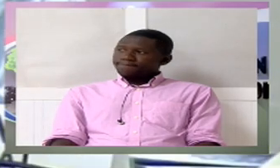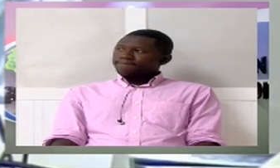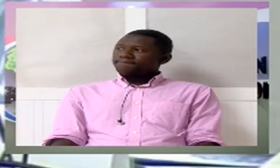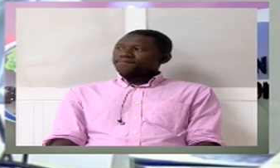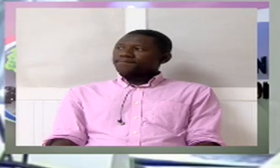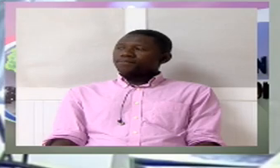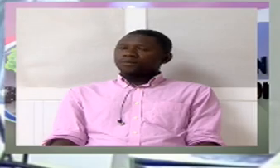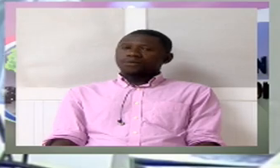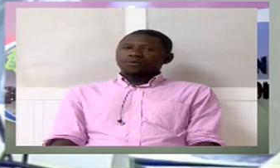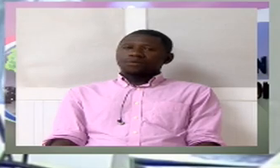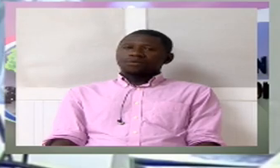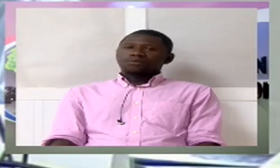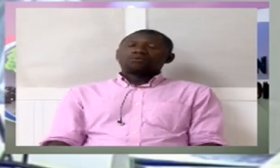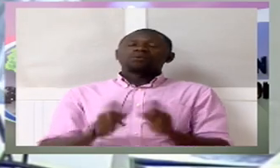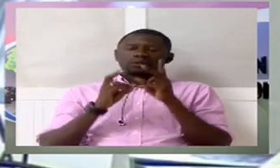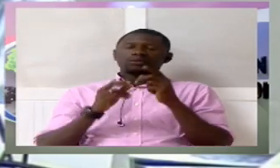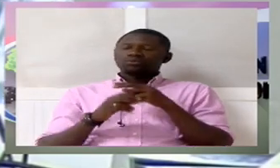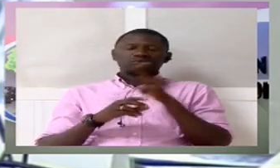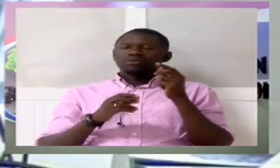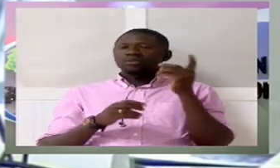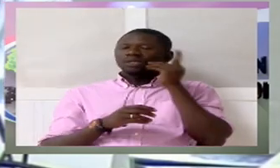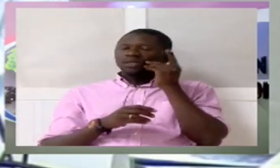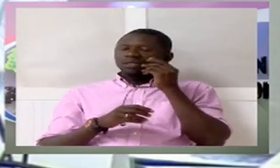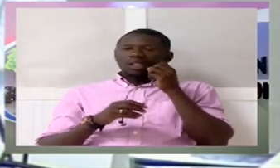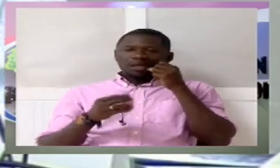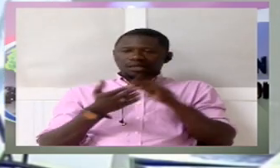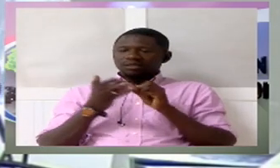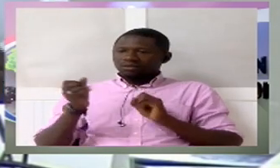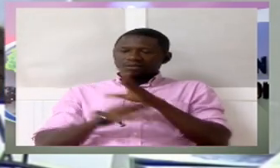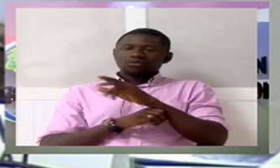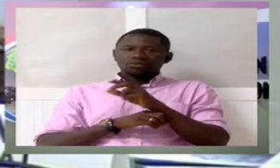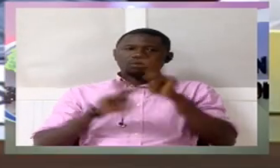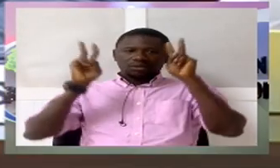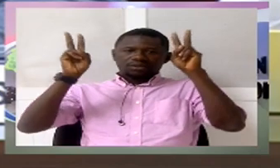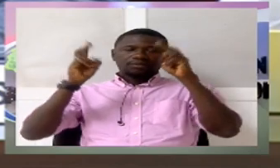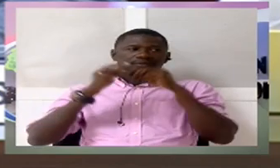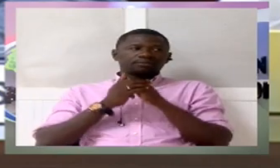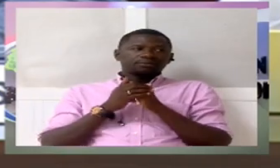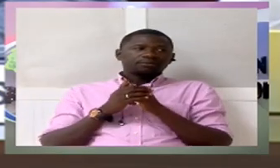Okay, it's an undated open letter to Yaya Jame.